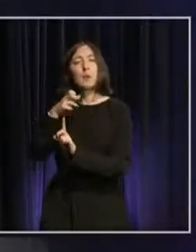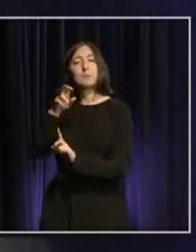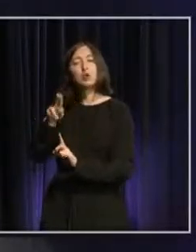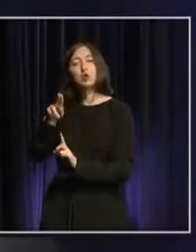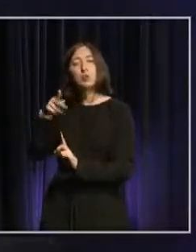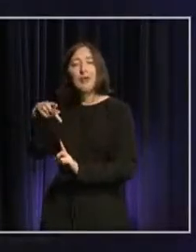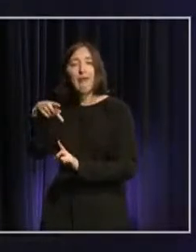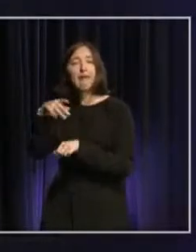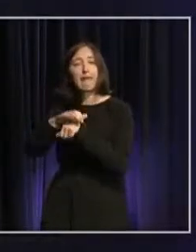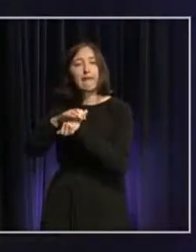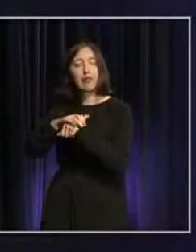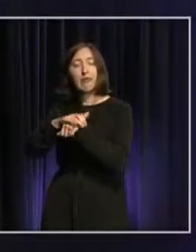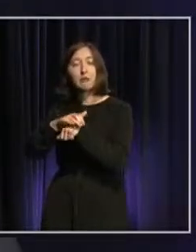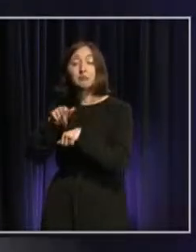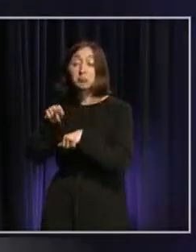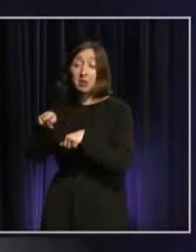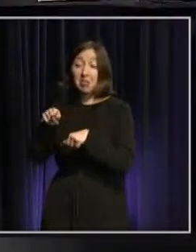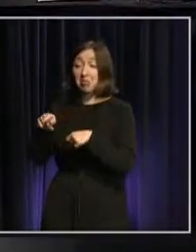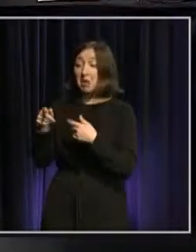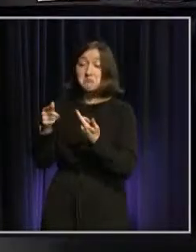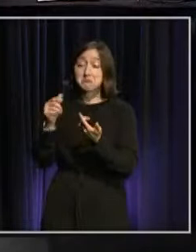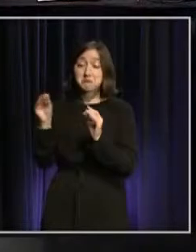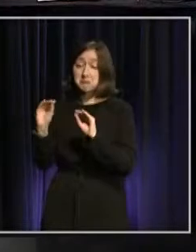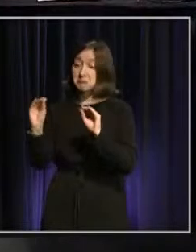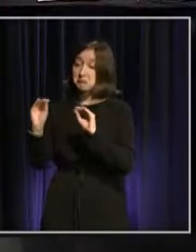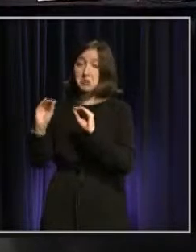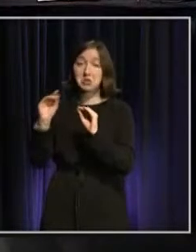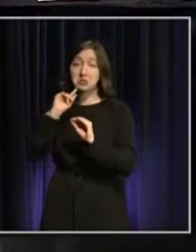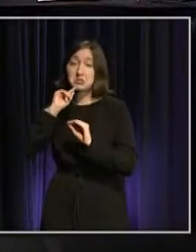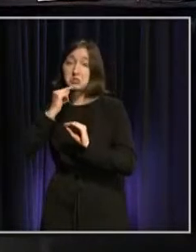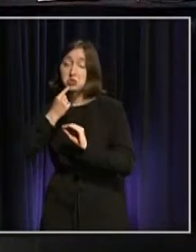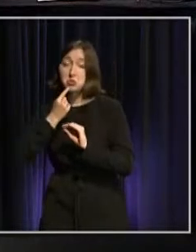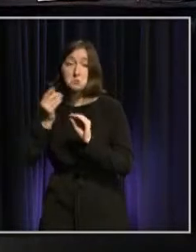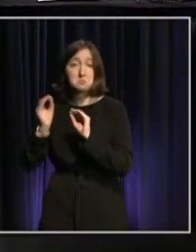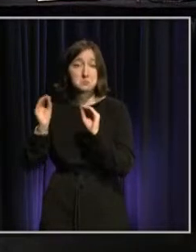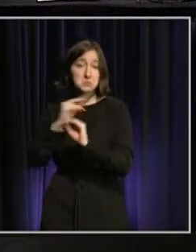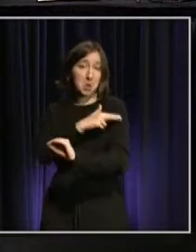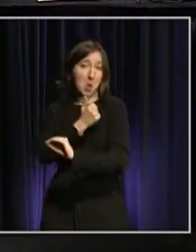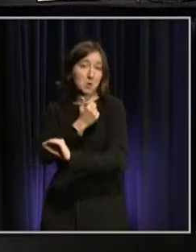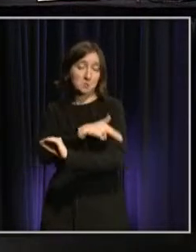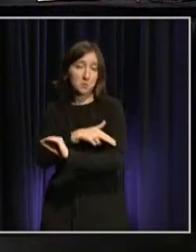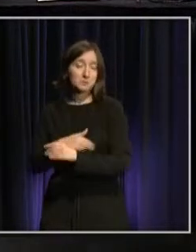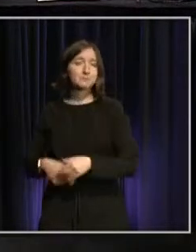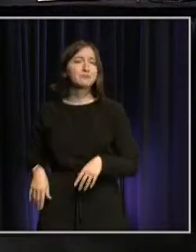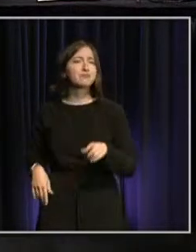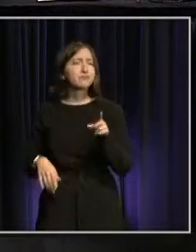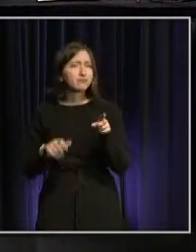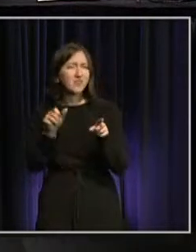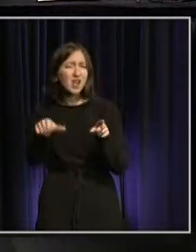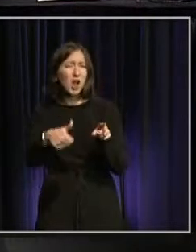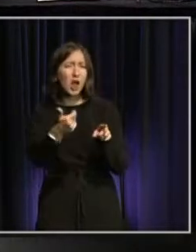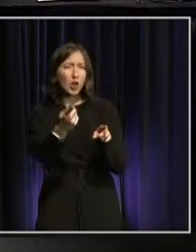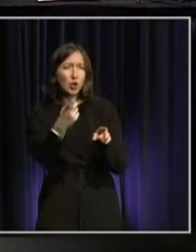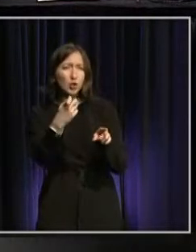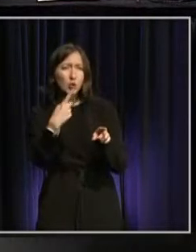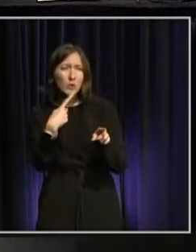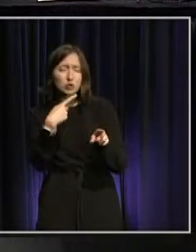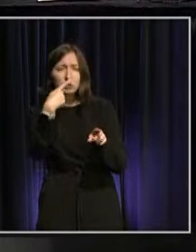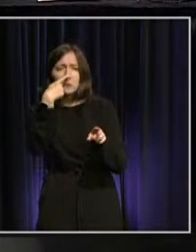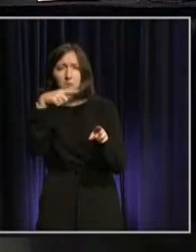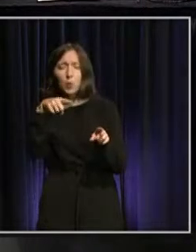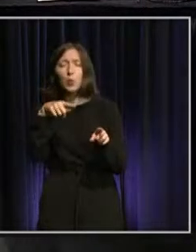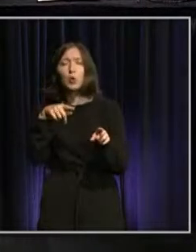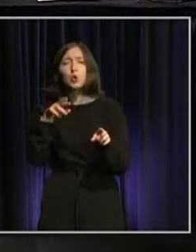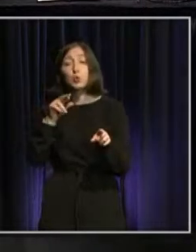COVID cases. Another one for Rita and Dr. Alsip. Would you hypothesize that the